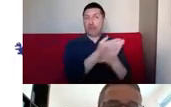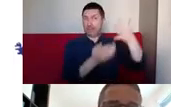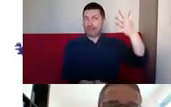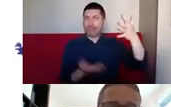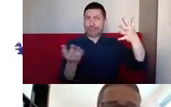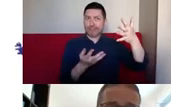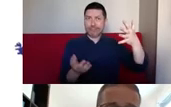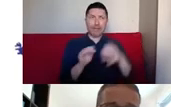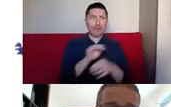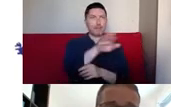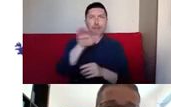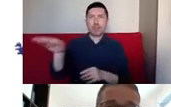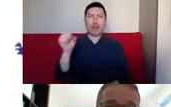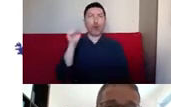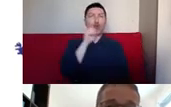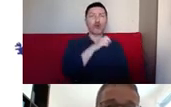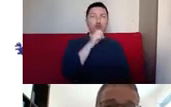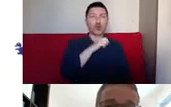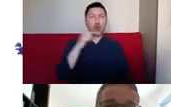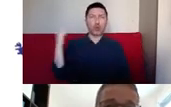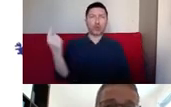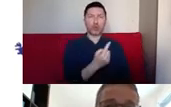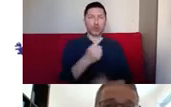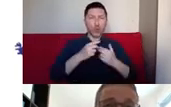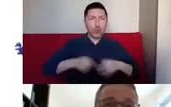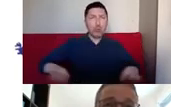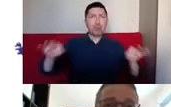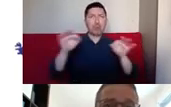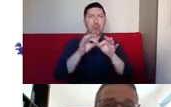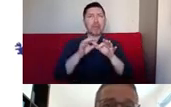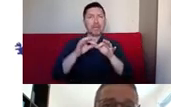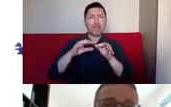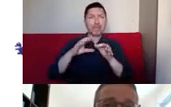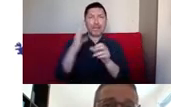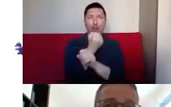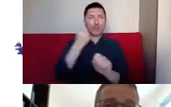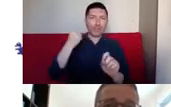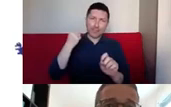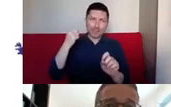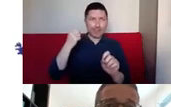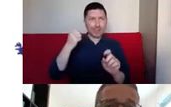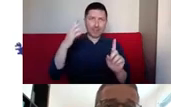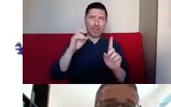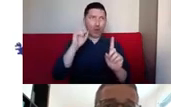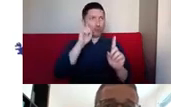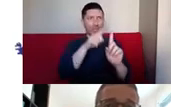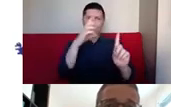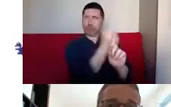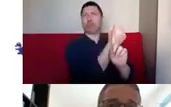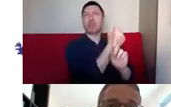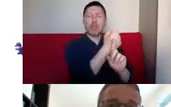key one time again, then you will see an arrow now. Igma, could you press the key once, please?